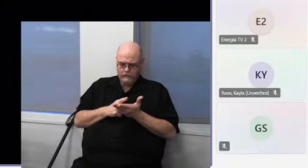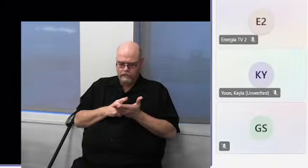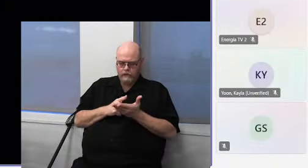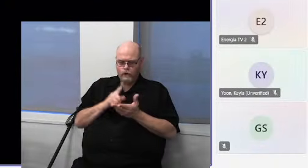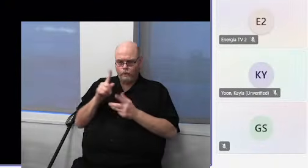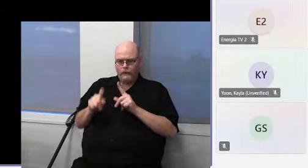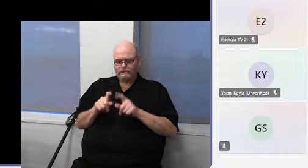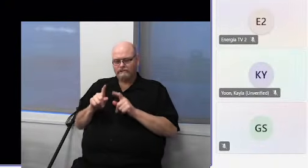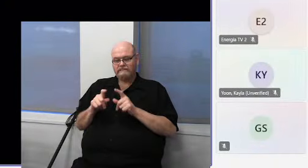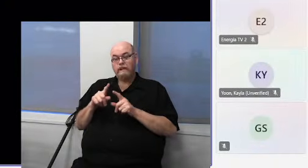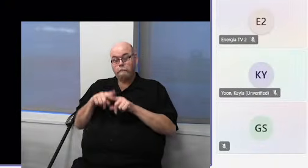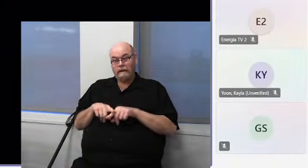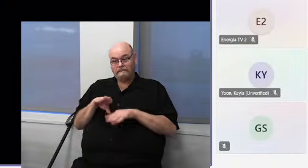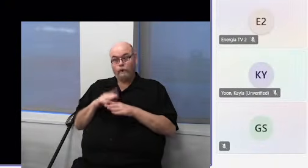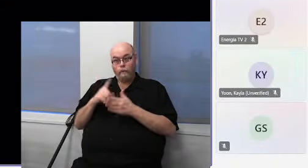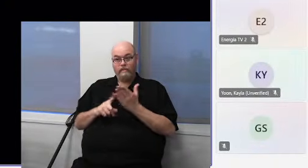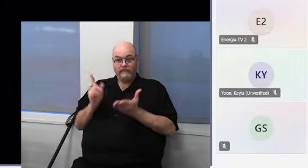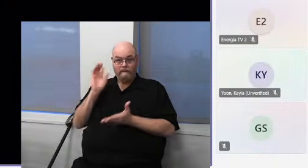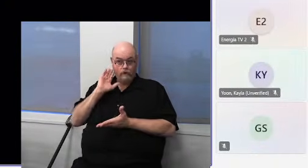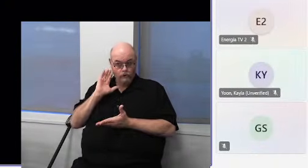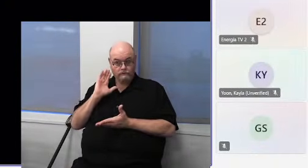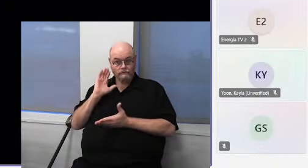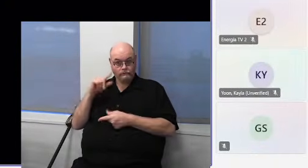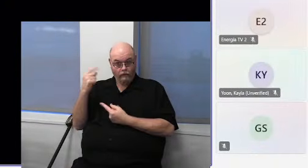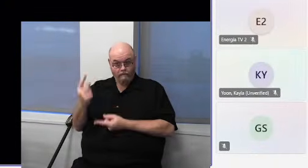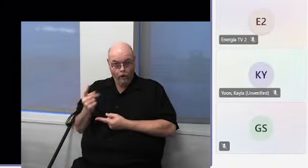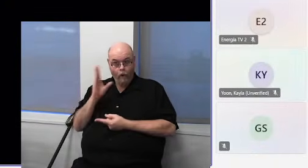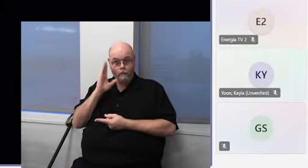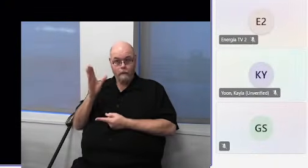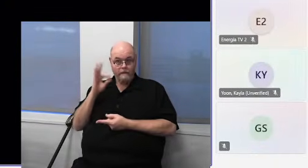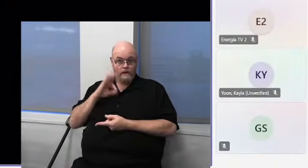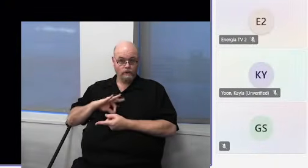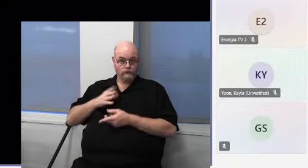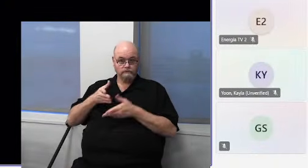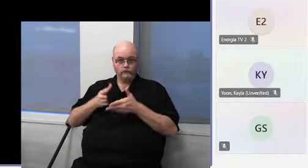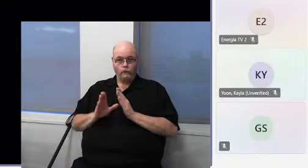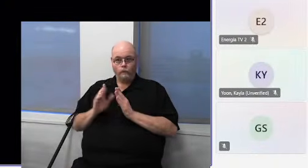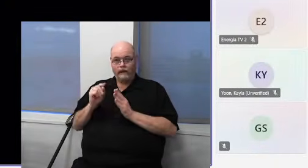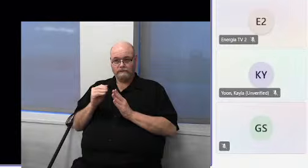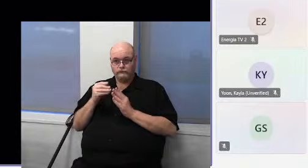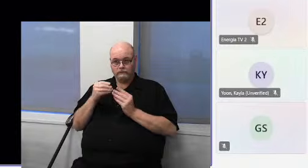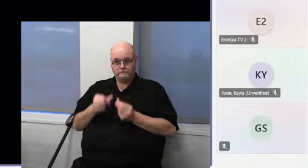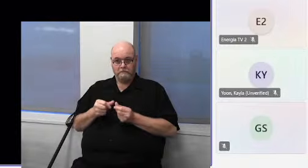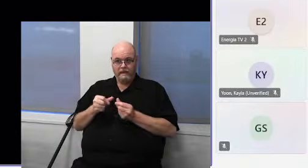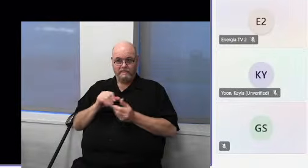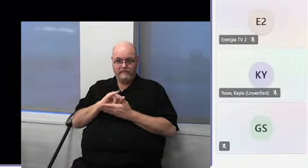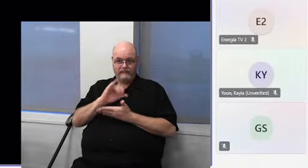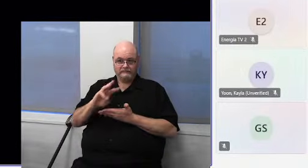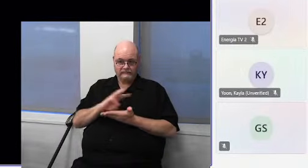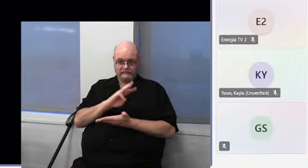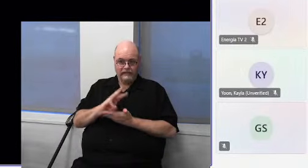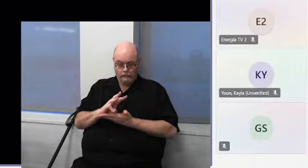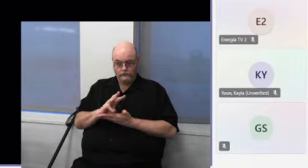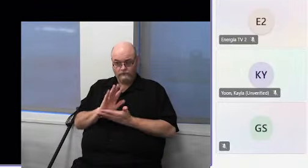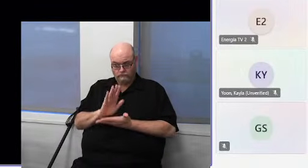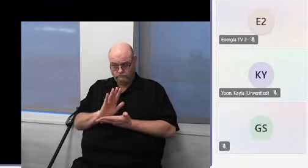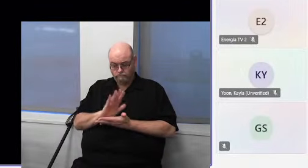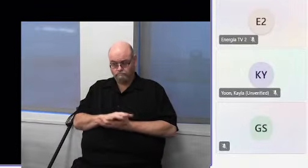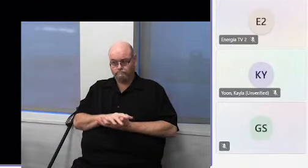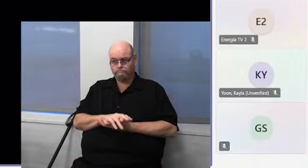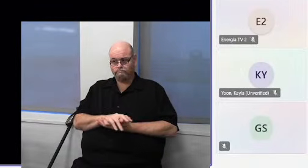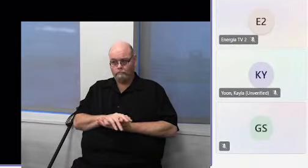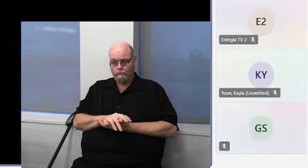non-argumentative questions that they think, based on what they've heard so far, would be a useful way to spend those 6